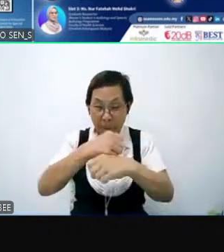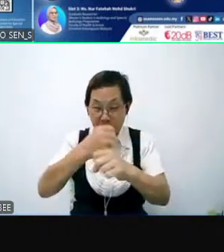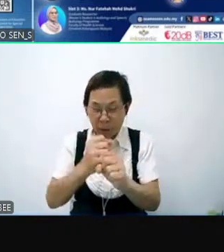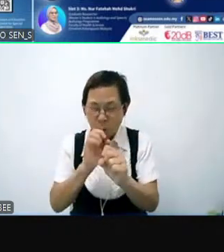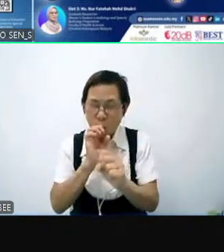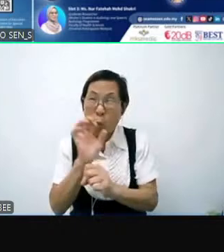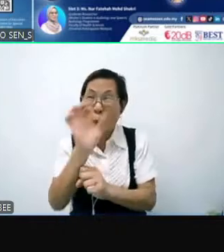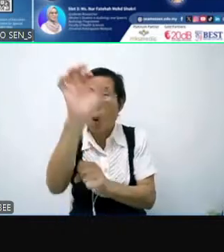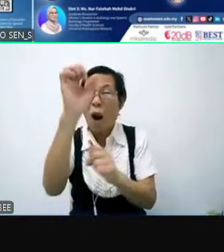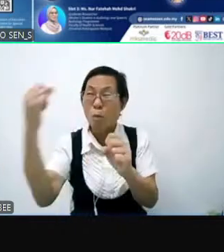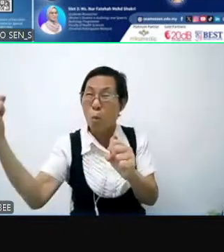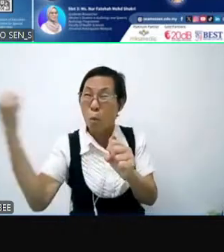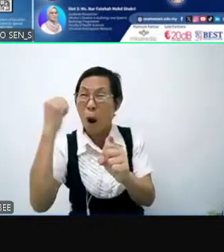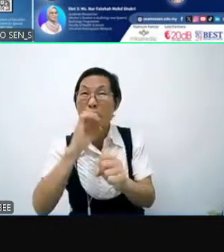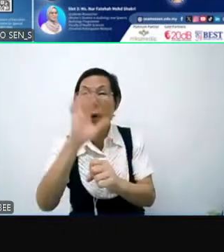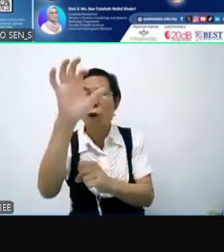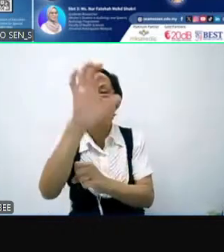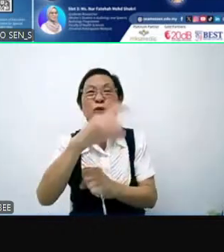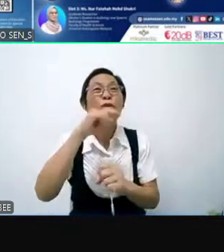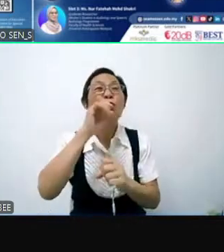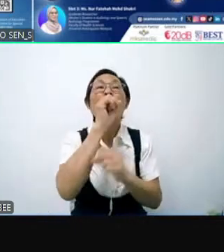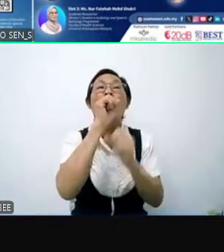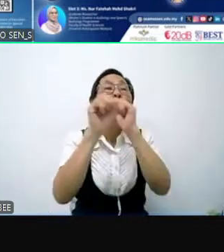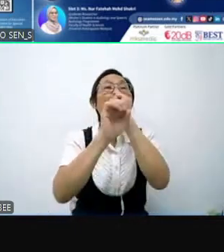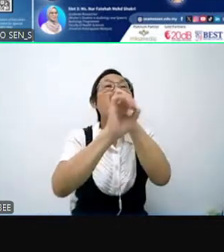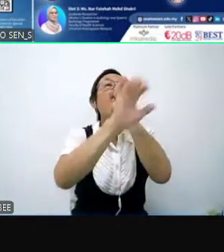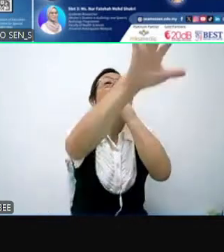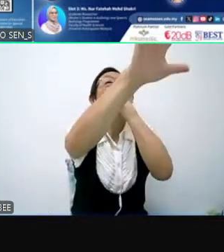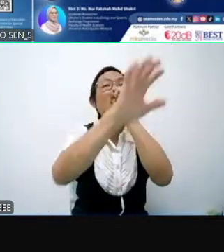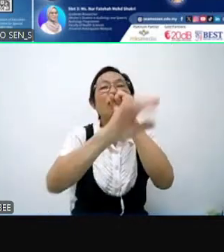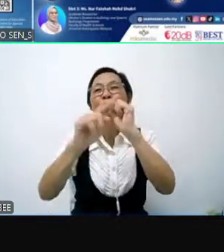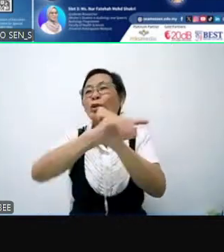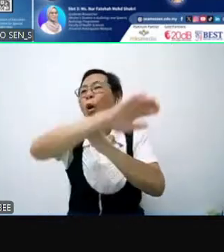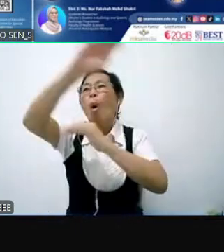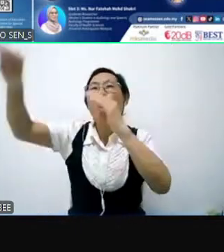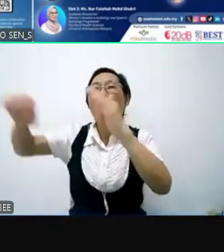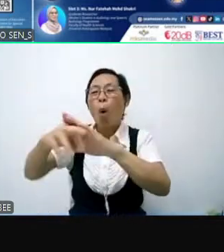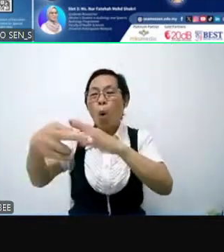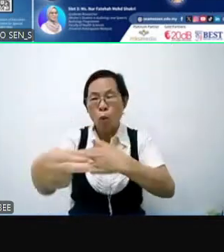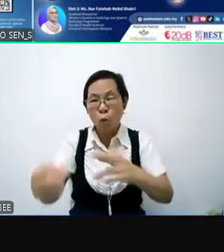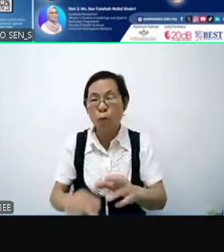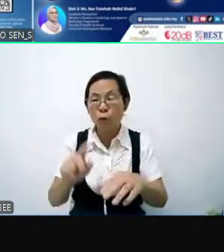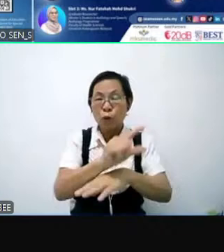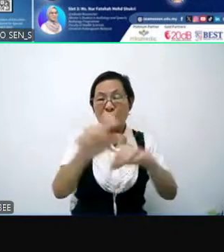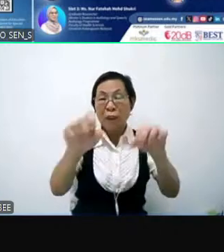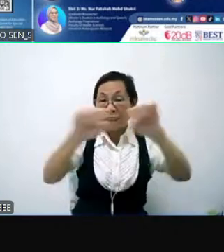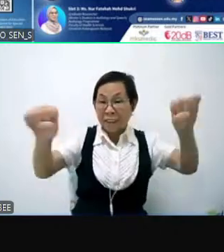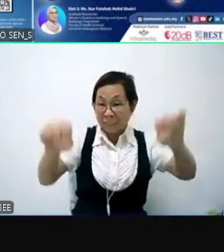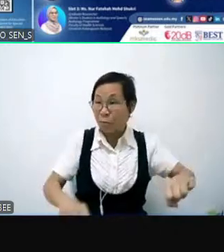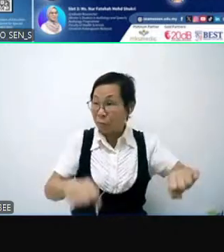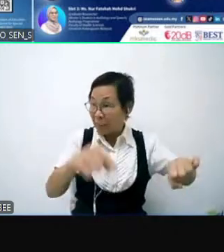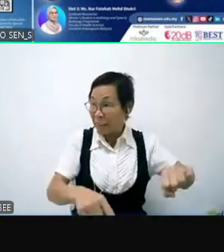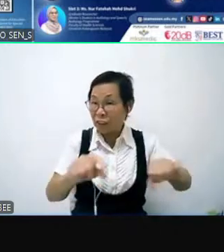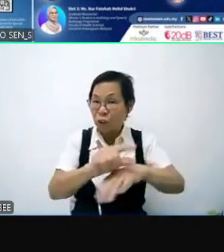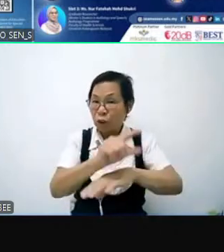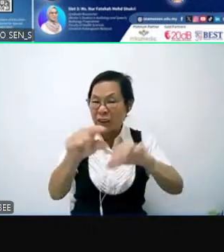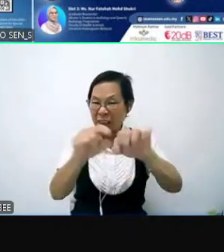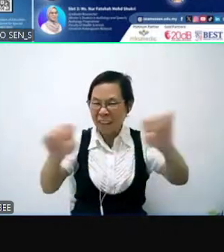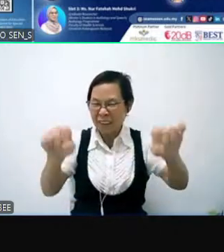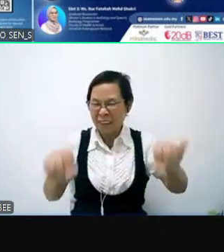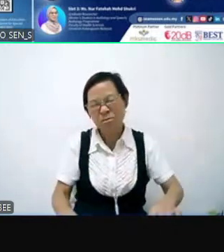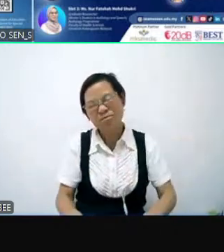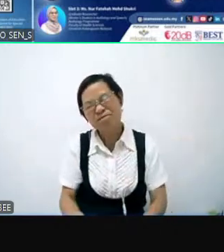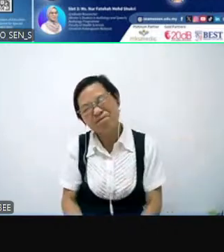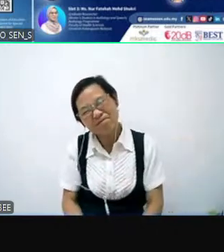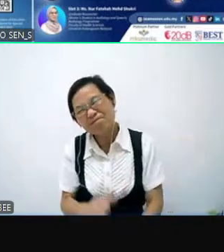the speakers to the entire room. So using this system, it is not so